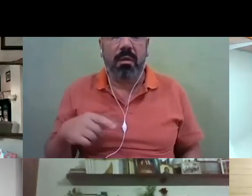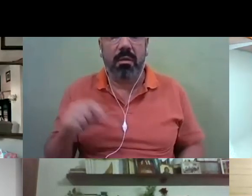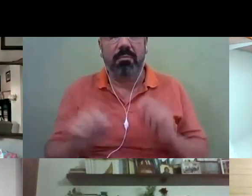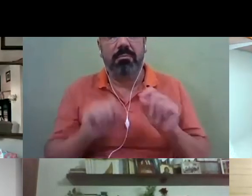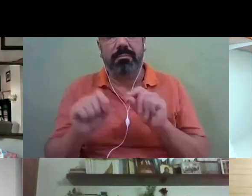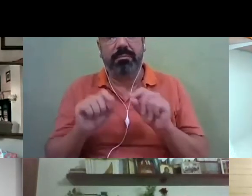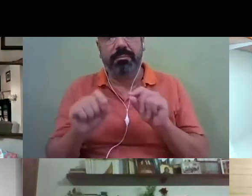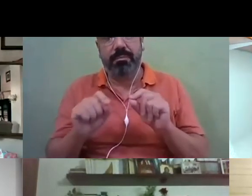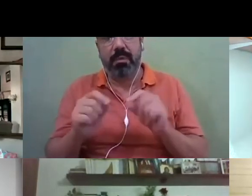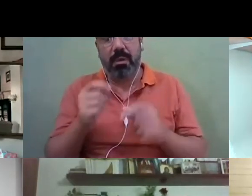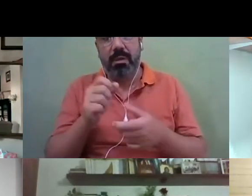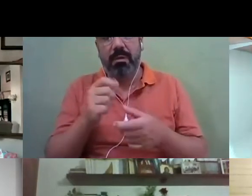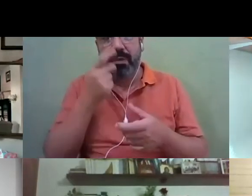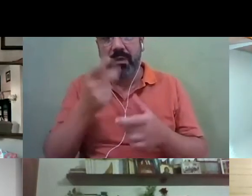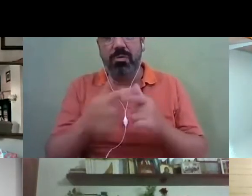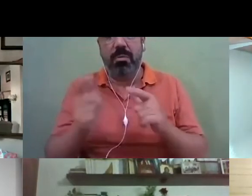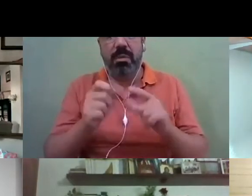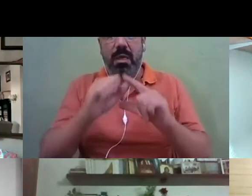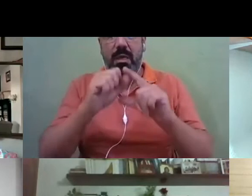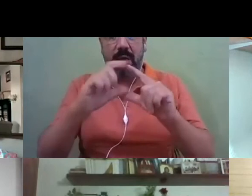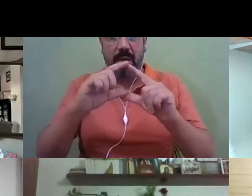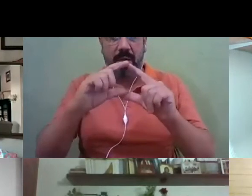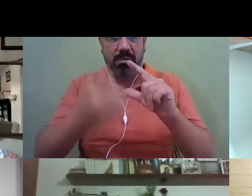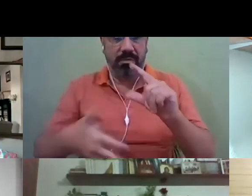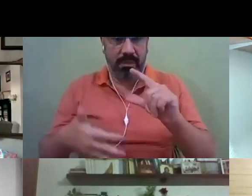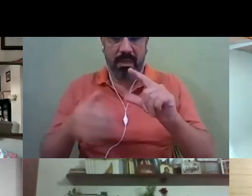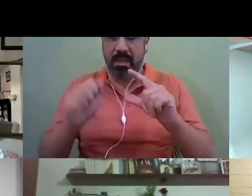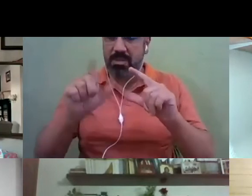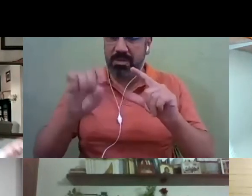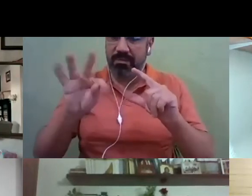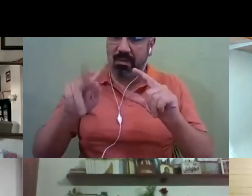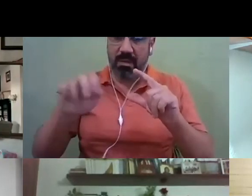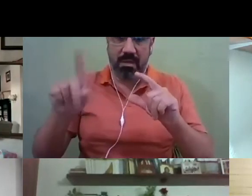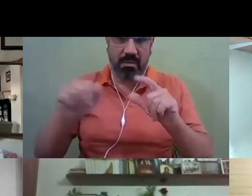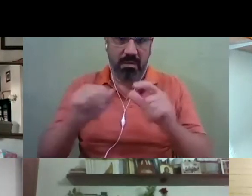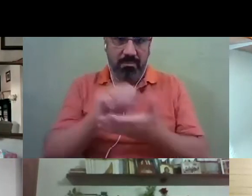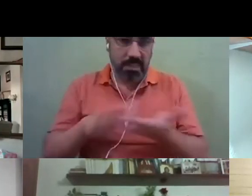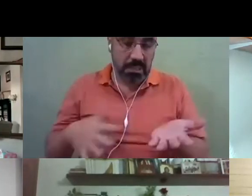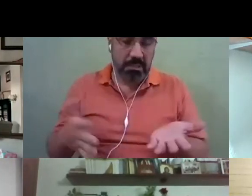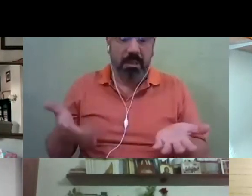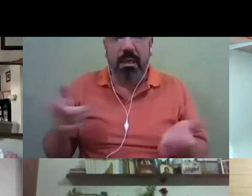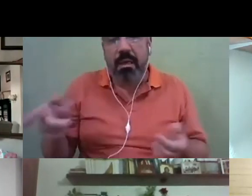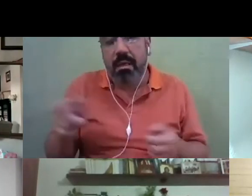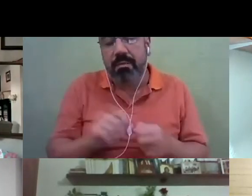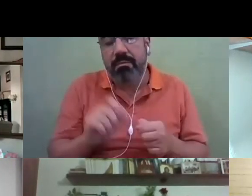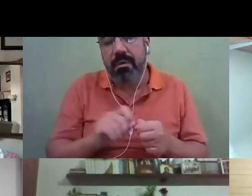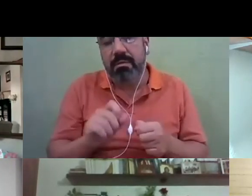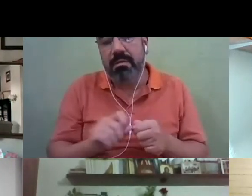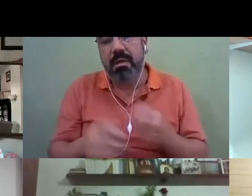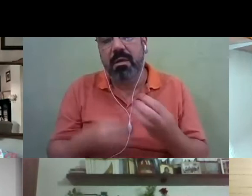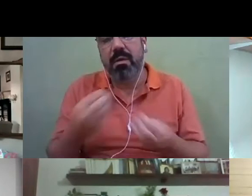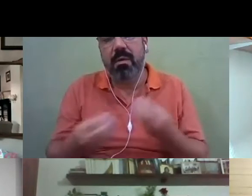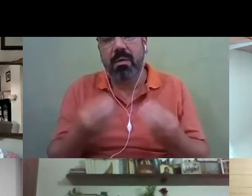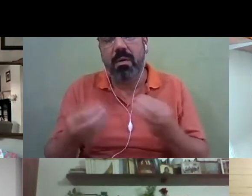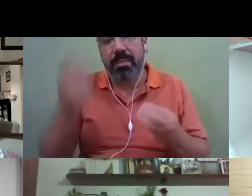someone, the signs of that difficulty may be a big argument, do this or do that, or there may be, as pointed out to me, someone